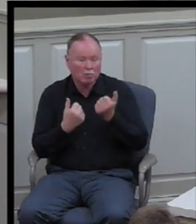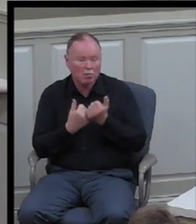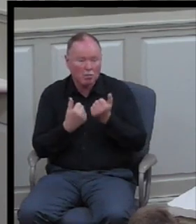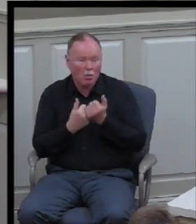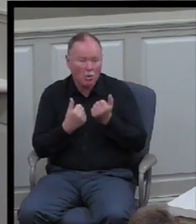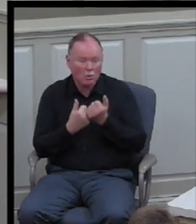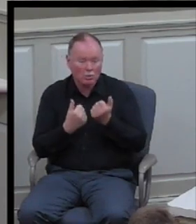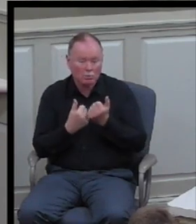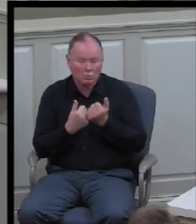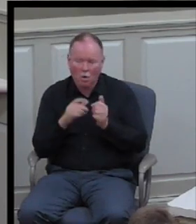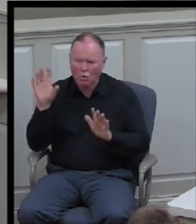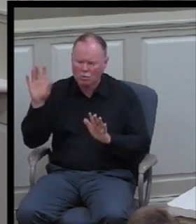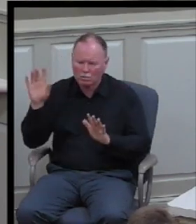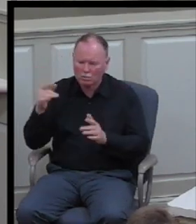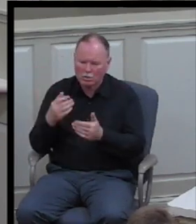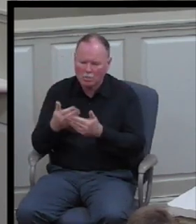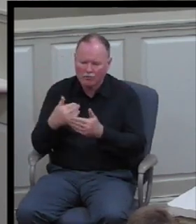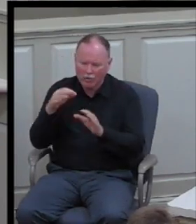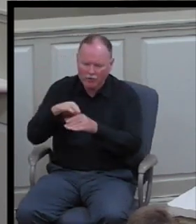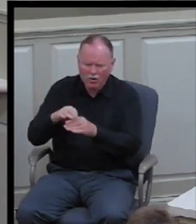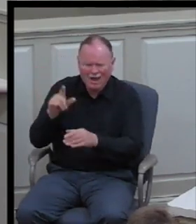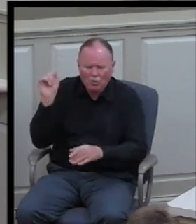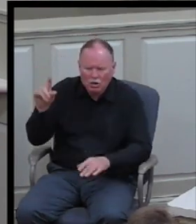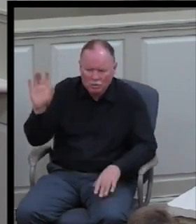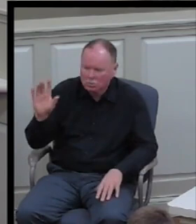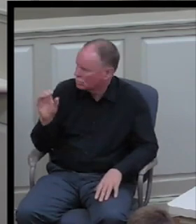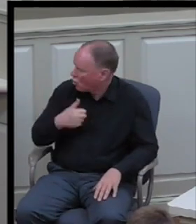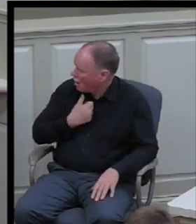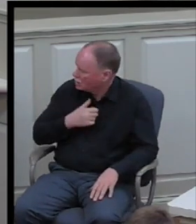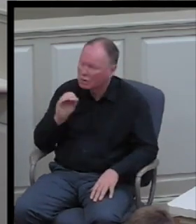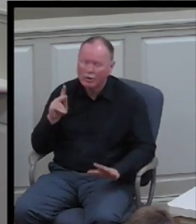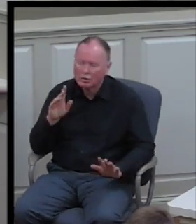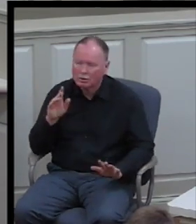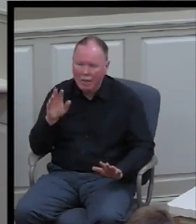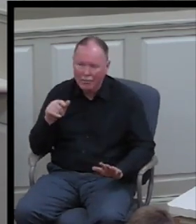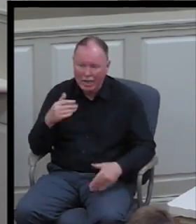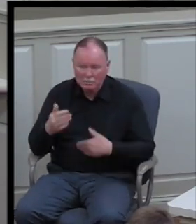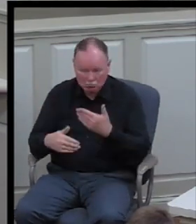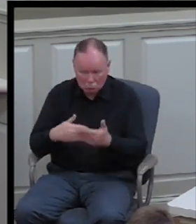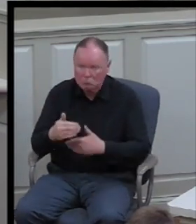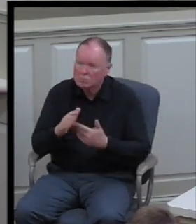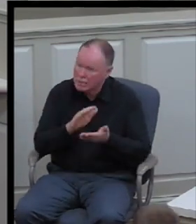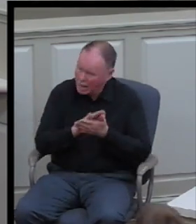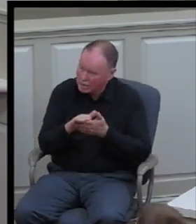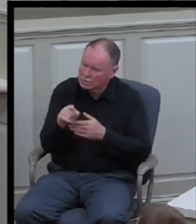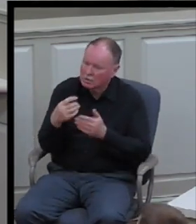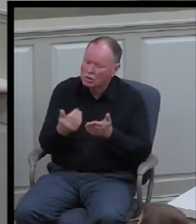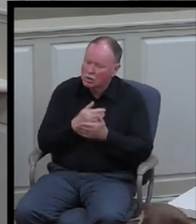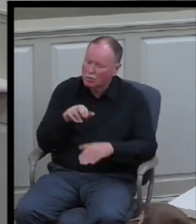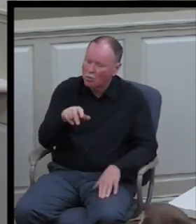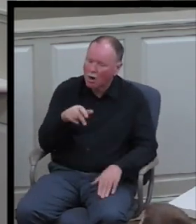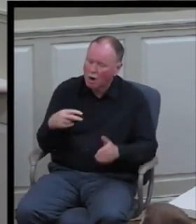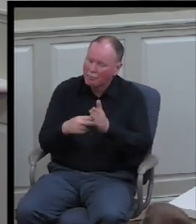of accepting the resolution? Can I ask a question real quick? Oh, I'm sorry. Yes, That's all sir. right. That's okay. So that's coming along nice, and that new